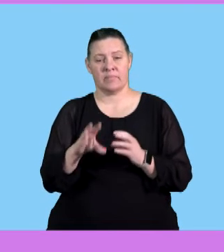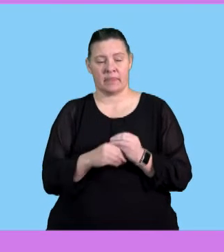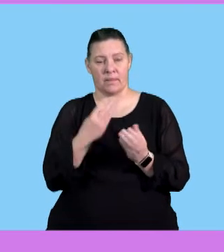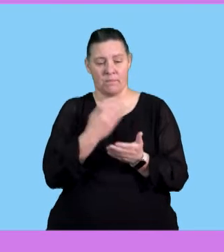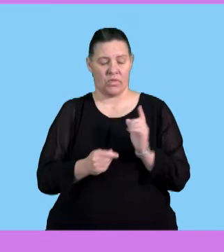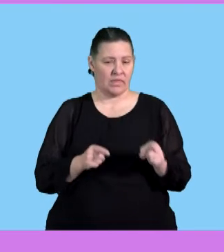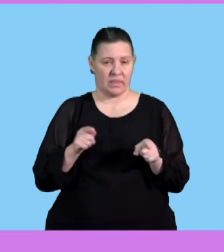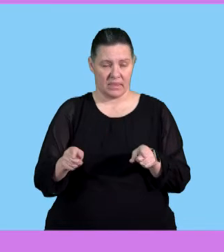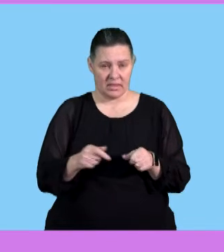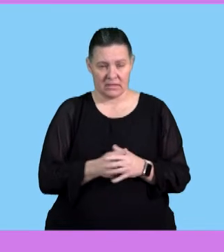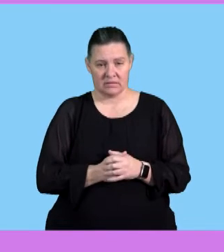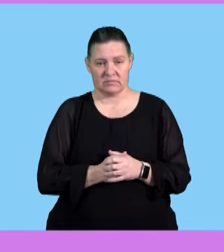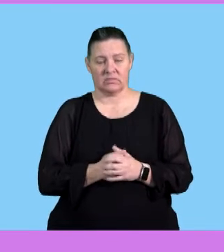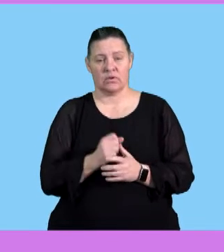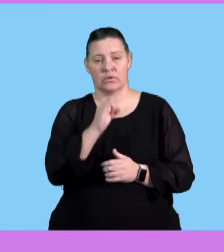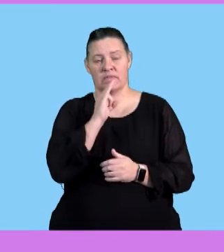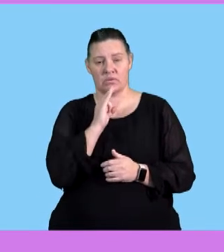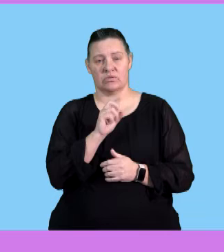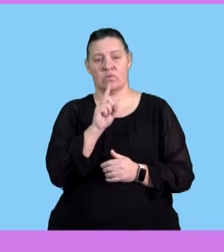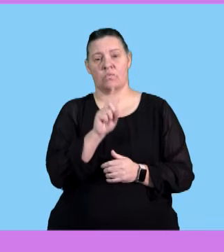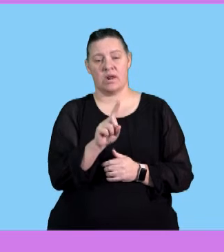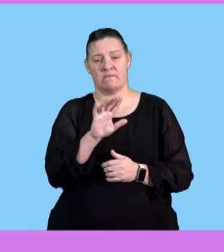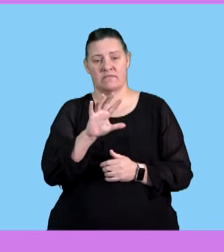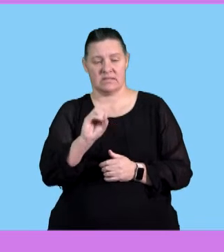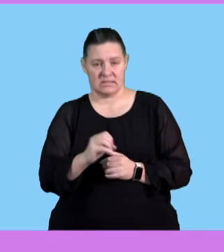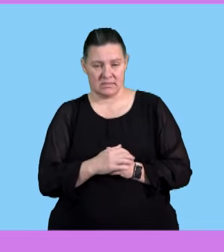Then we add up both sides,